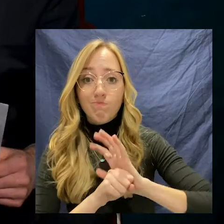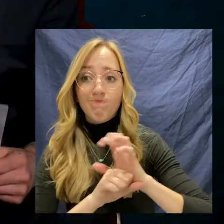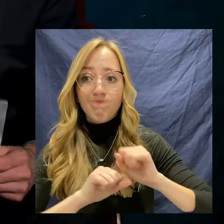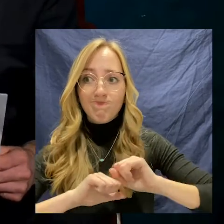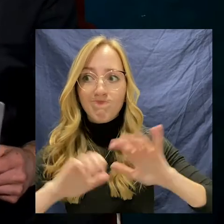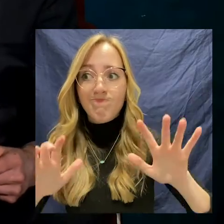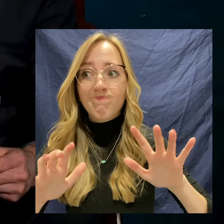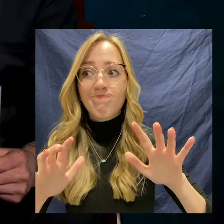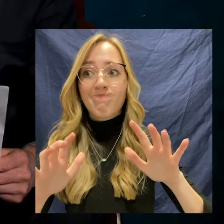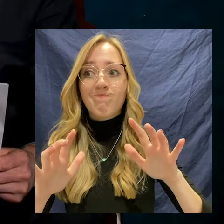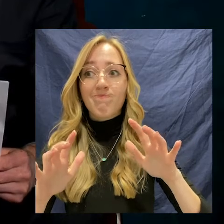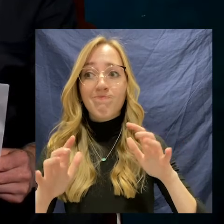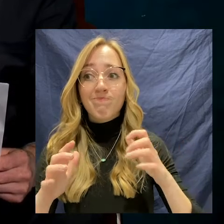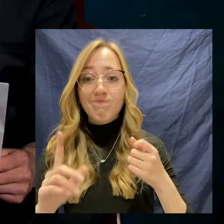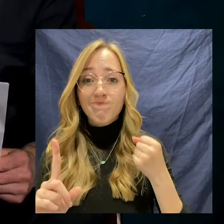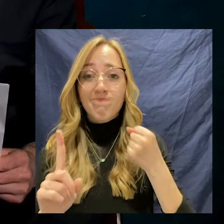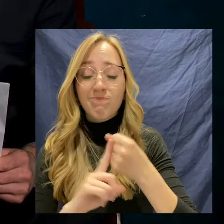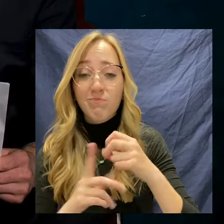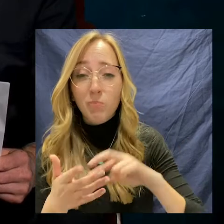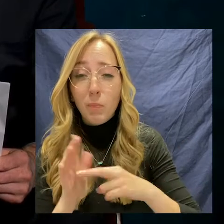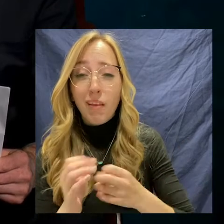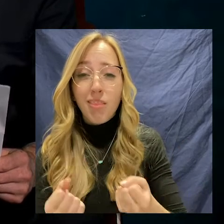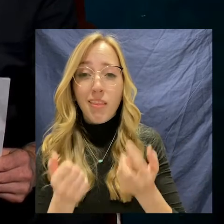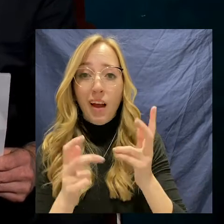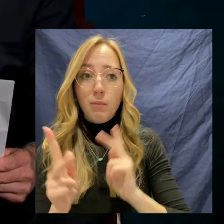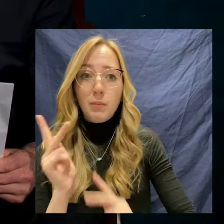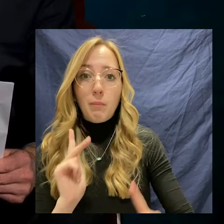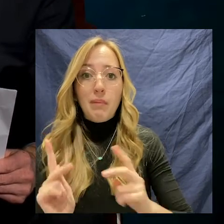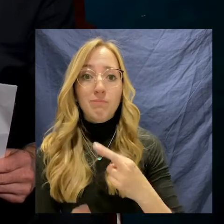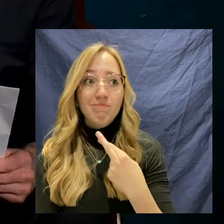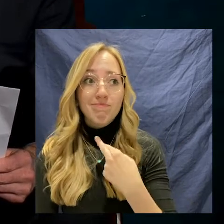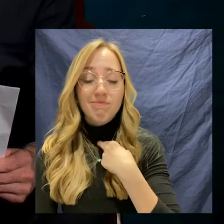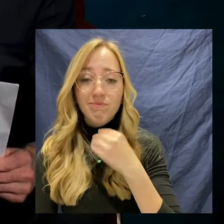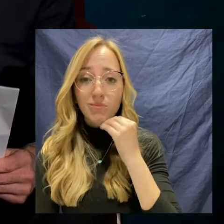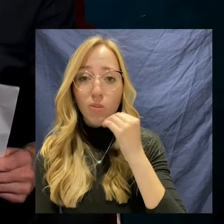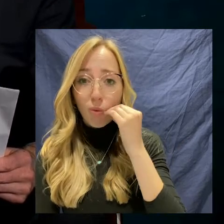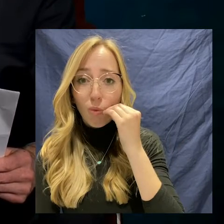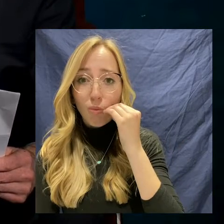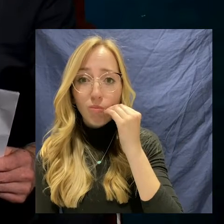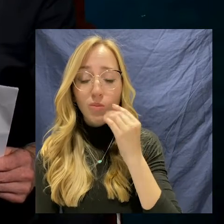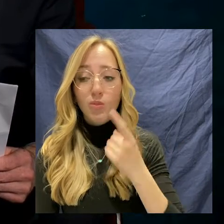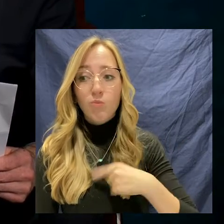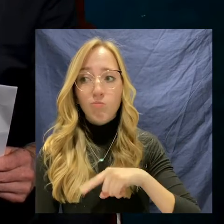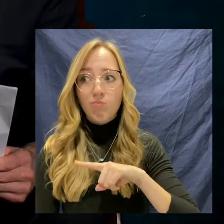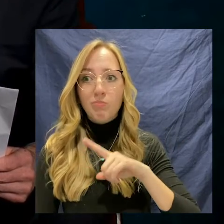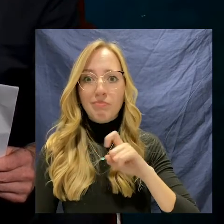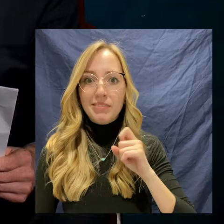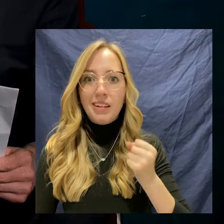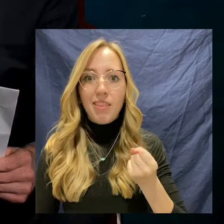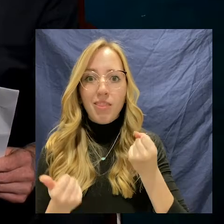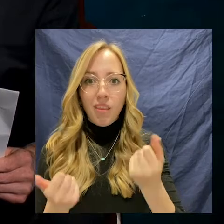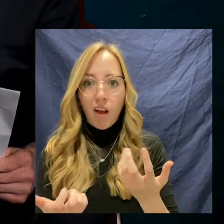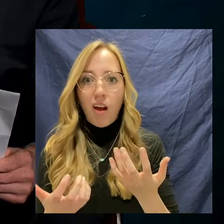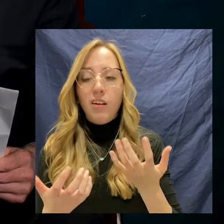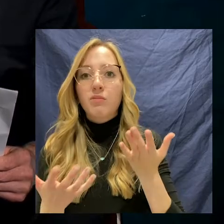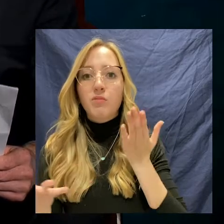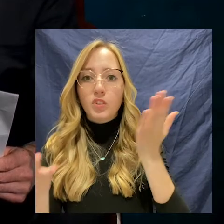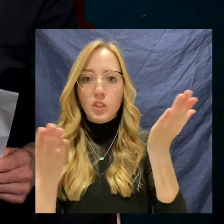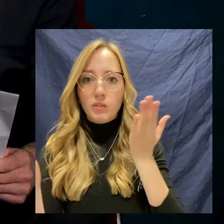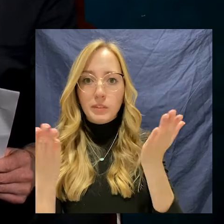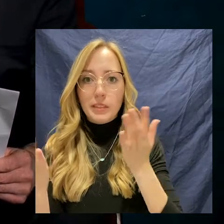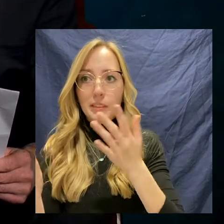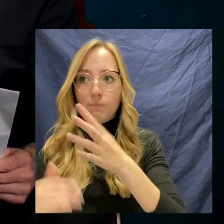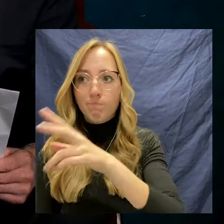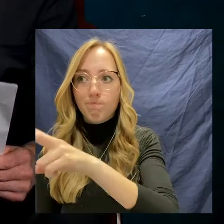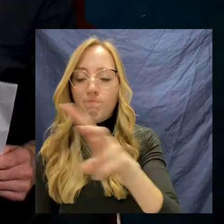place in their homes has meant that the need for Vera House's services in the community, whether it's counseling,